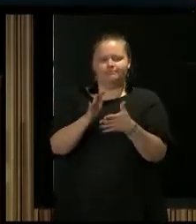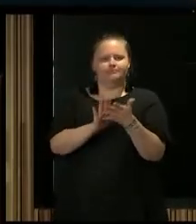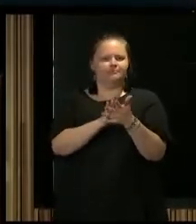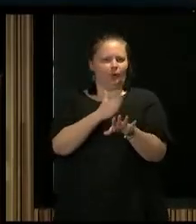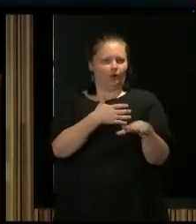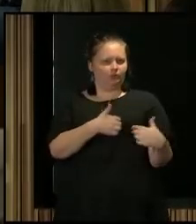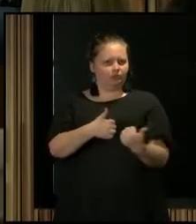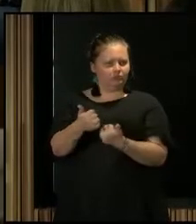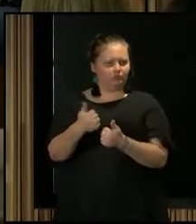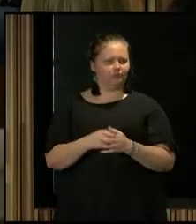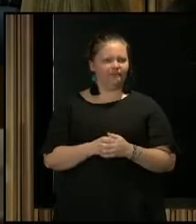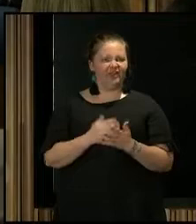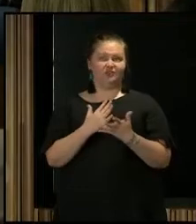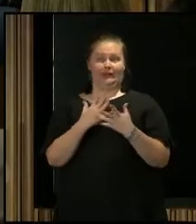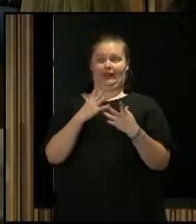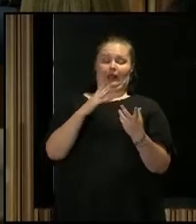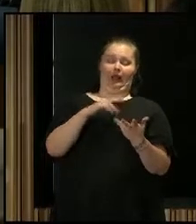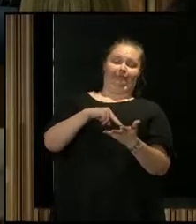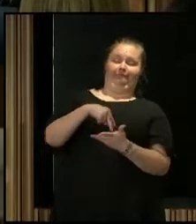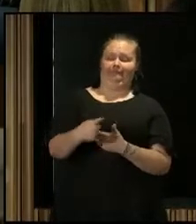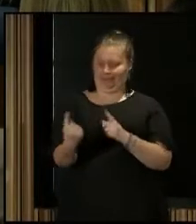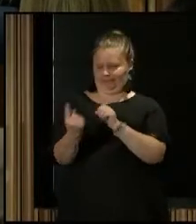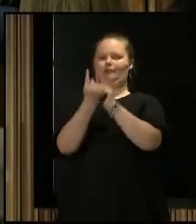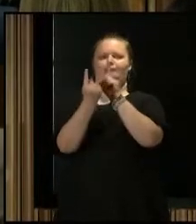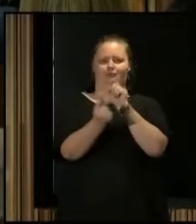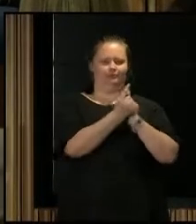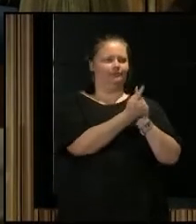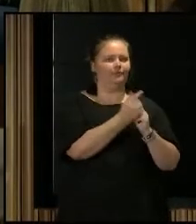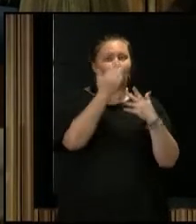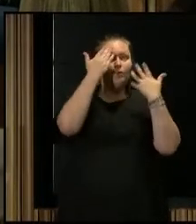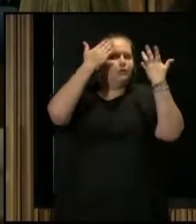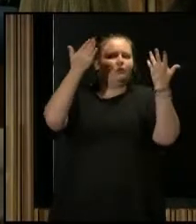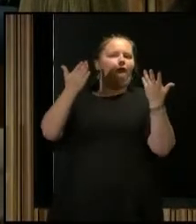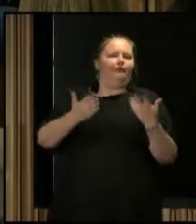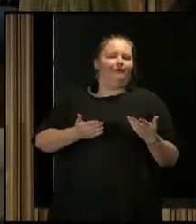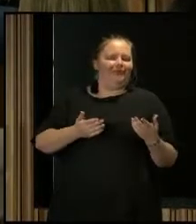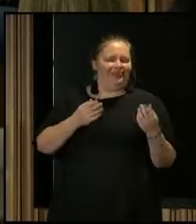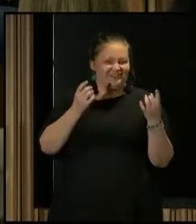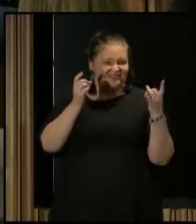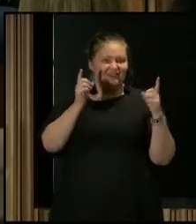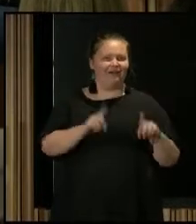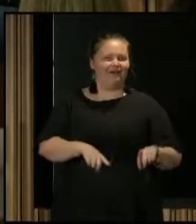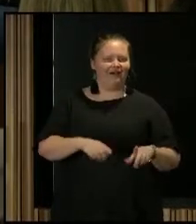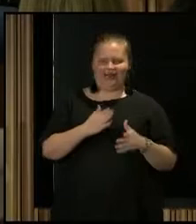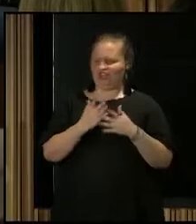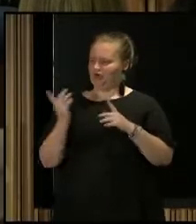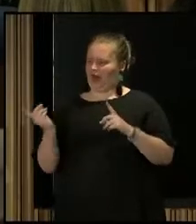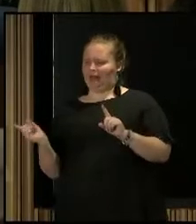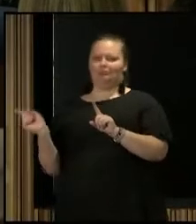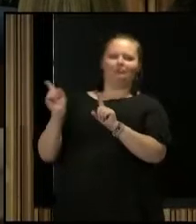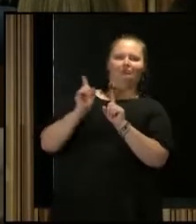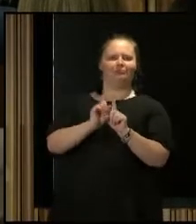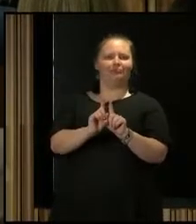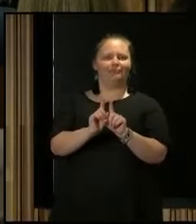effectively? Well, I sort of fell into them because fell in. We didn't know at the beginning that this would be anything. It came along for the ride. Yeah, yeah.